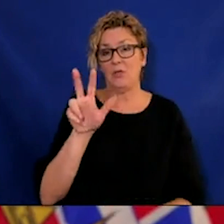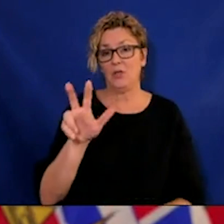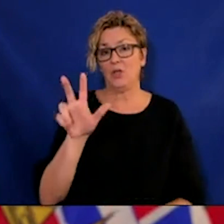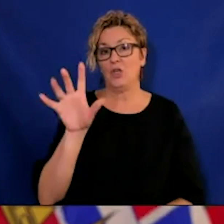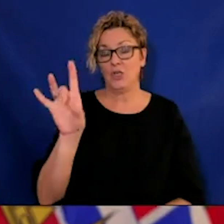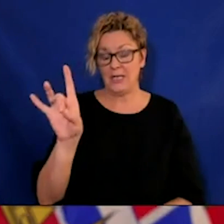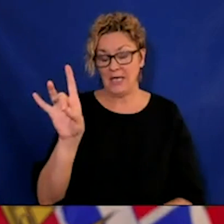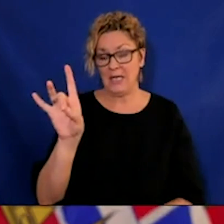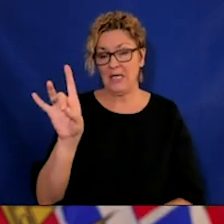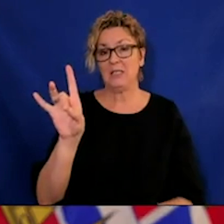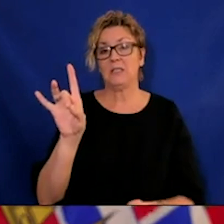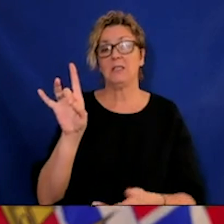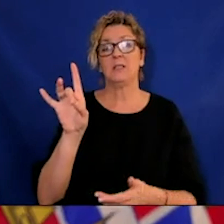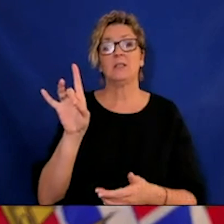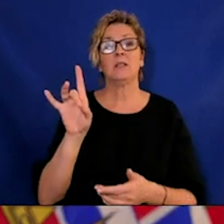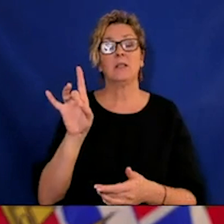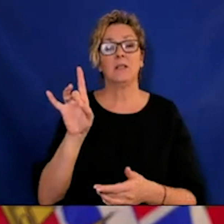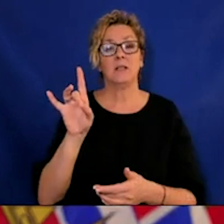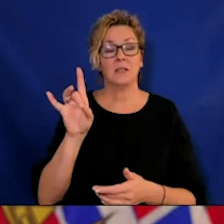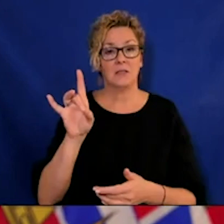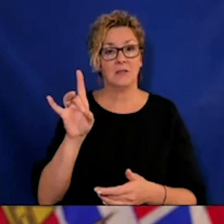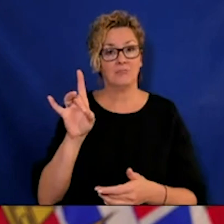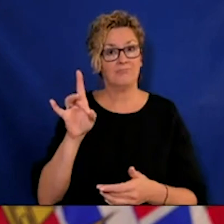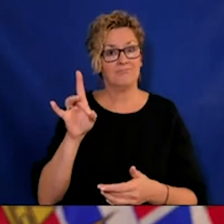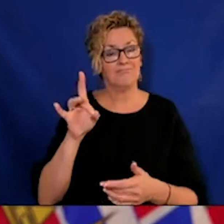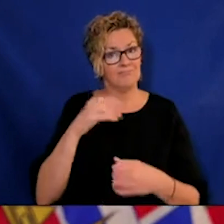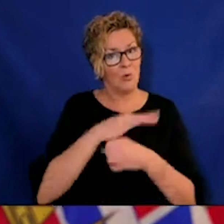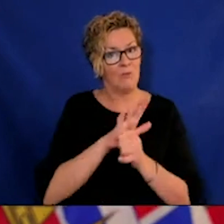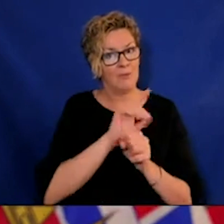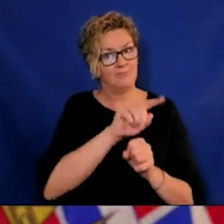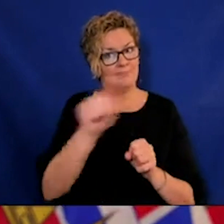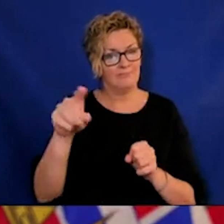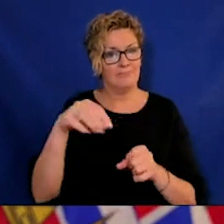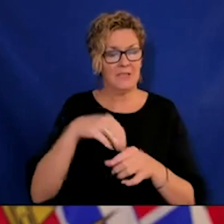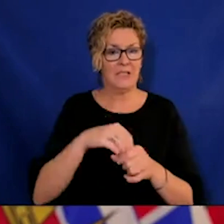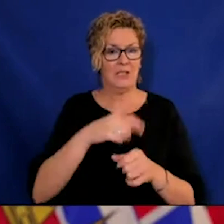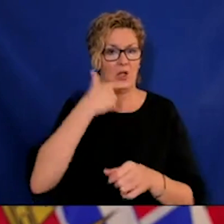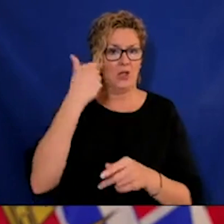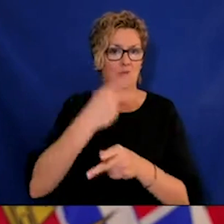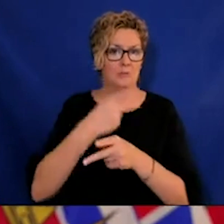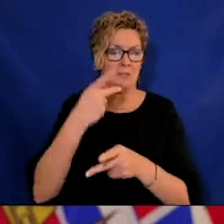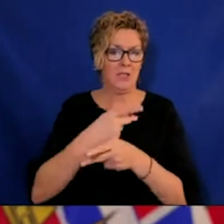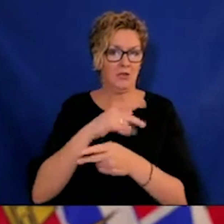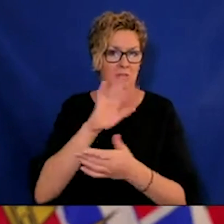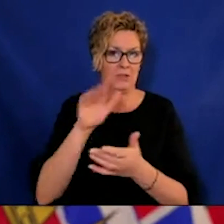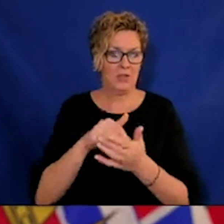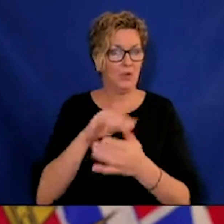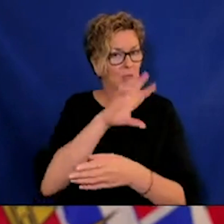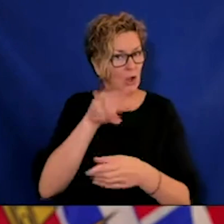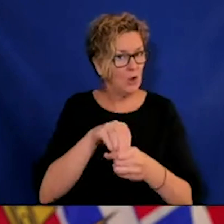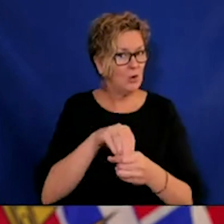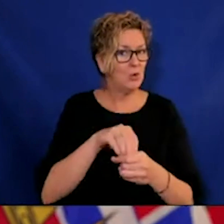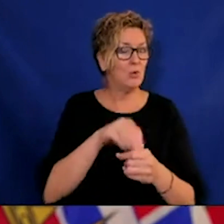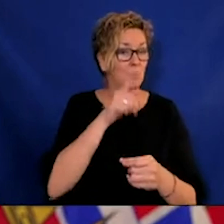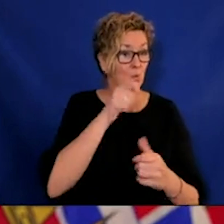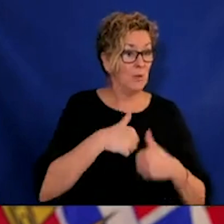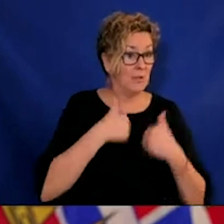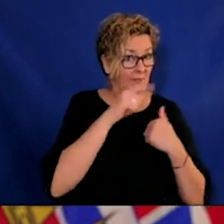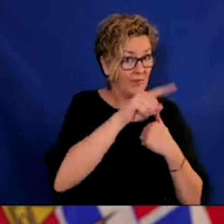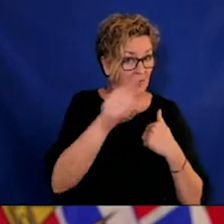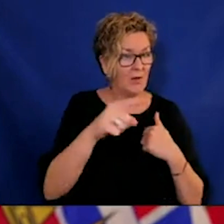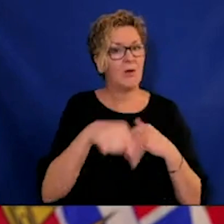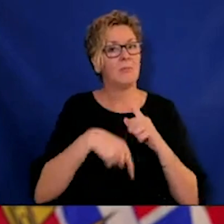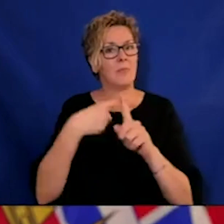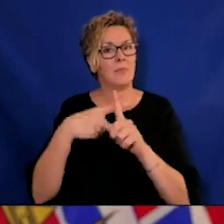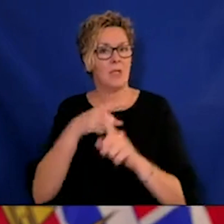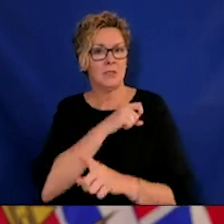1,338 active cases in long-term care, 847 residents and 487 staff. There,